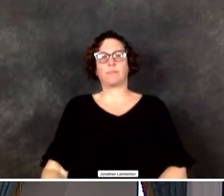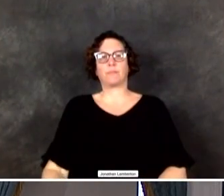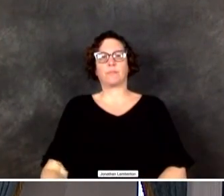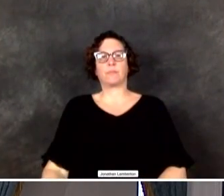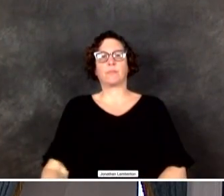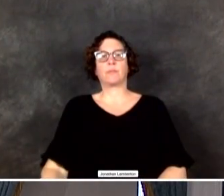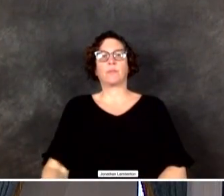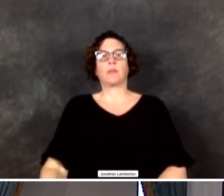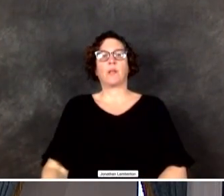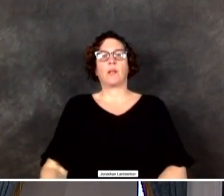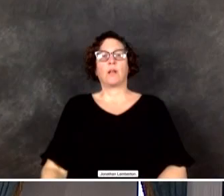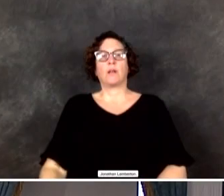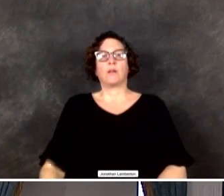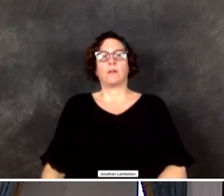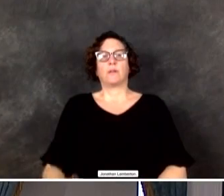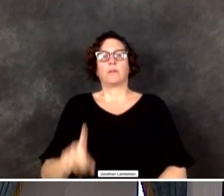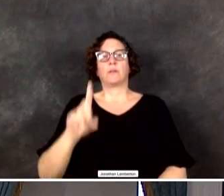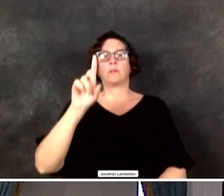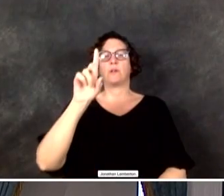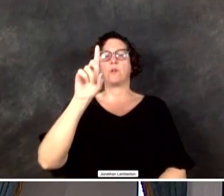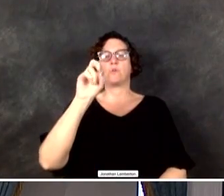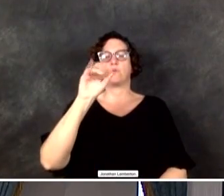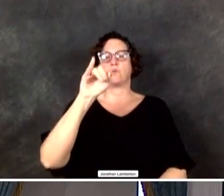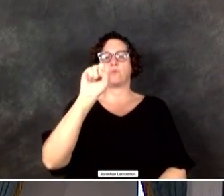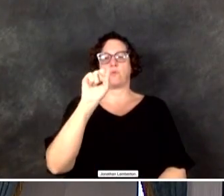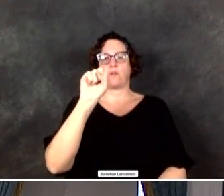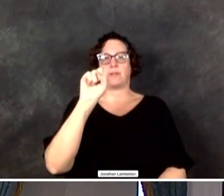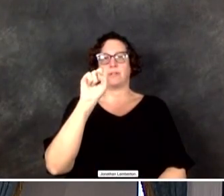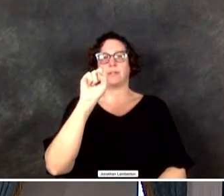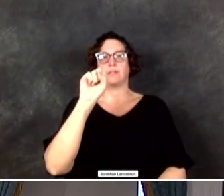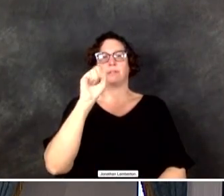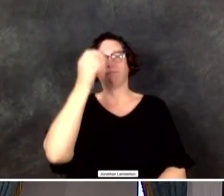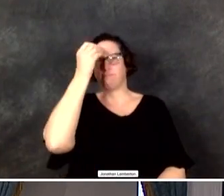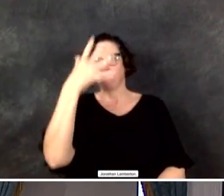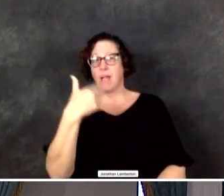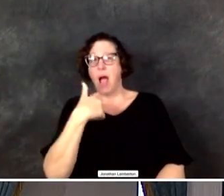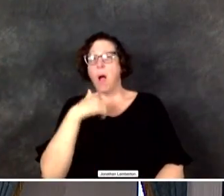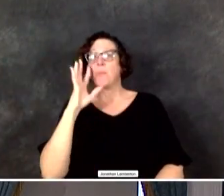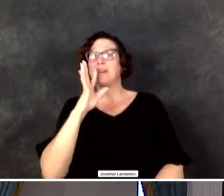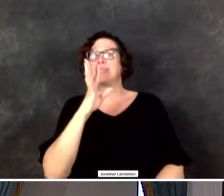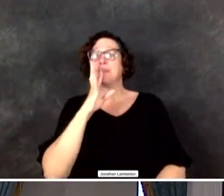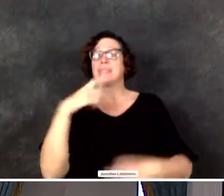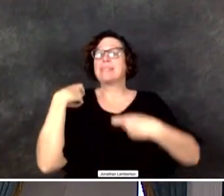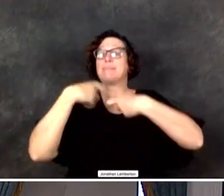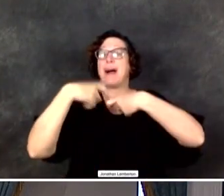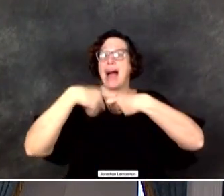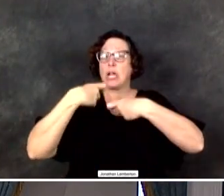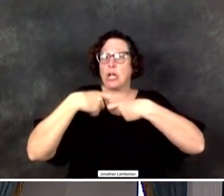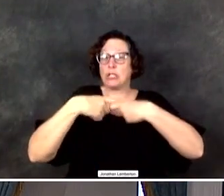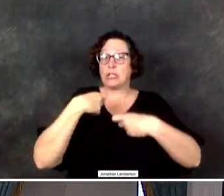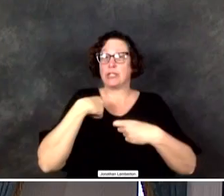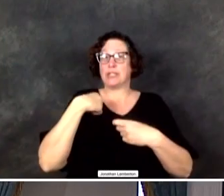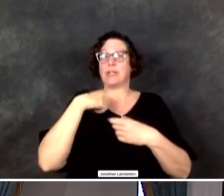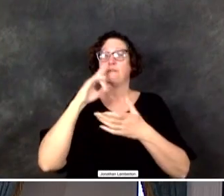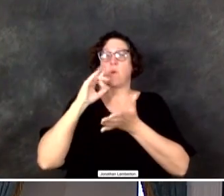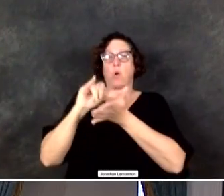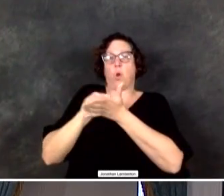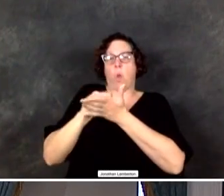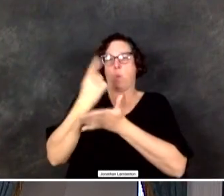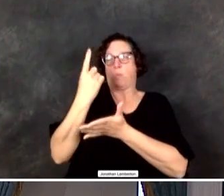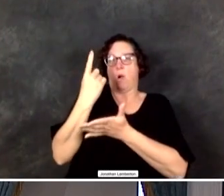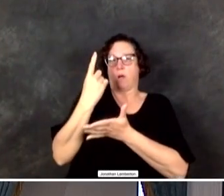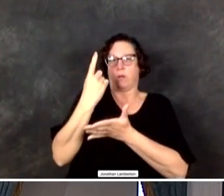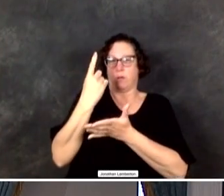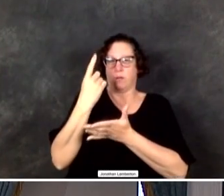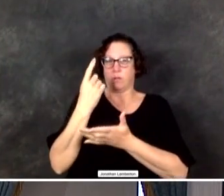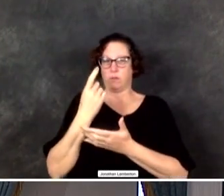Hi, this will be in Spanish. It's for New York One Noticias. This is for Chancellor Carranza. Canciller, ¿qué se espera de los